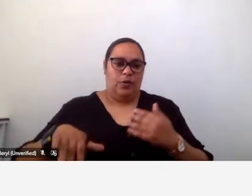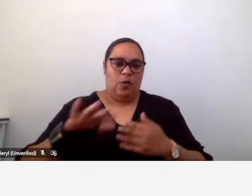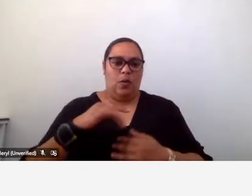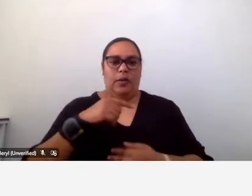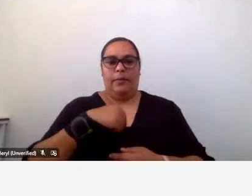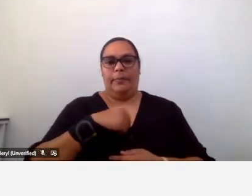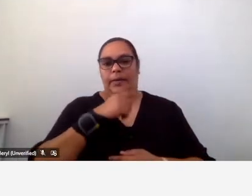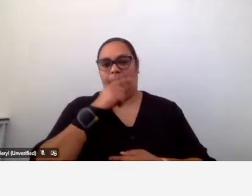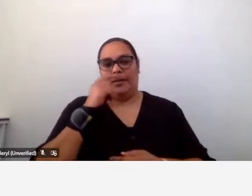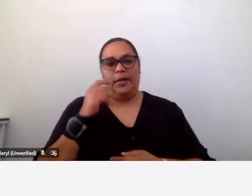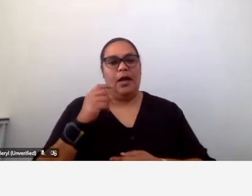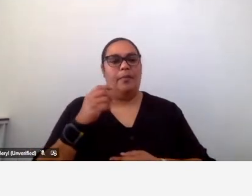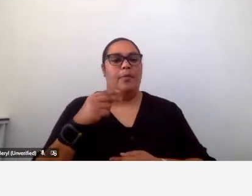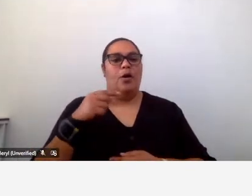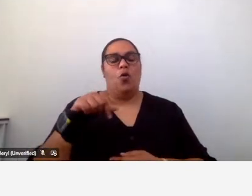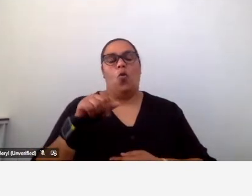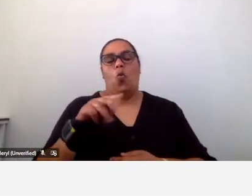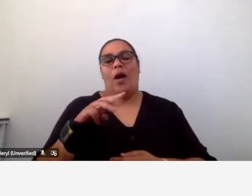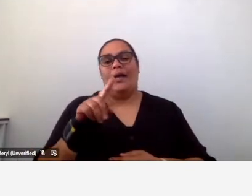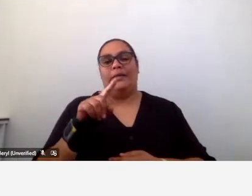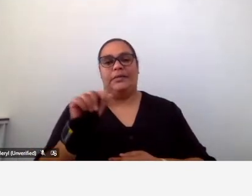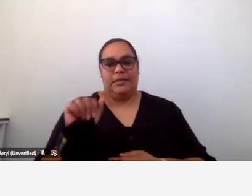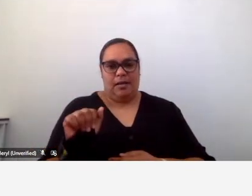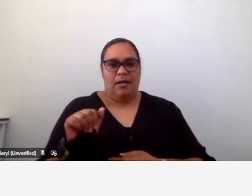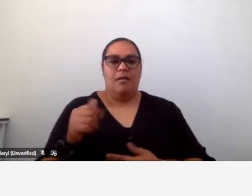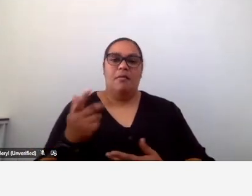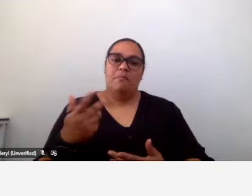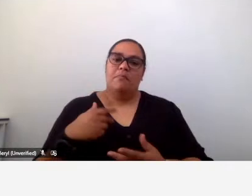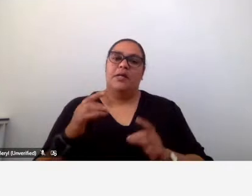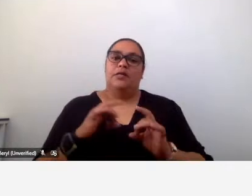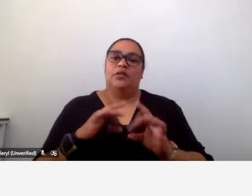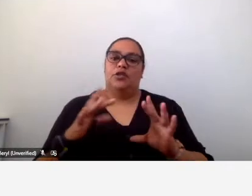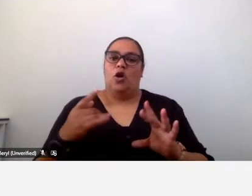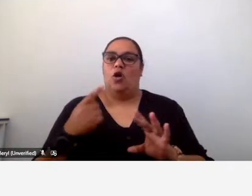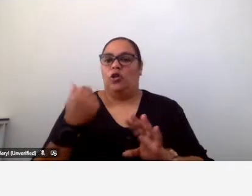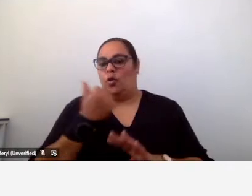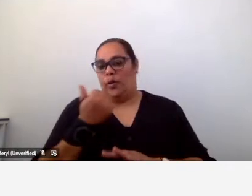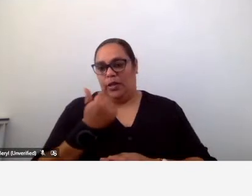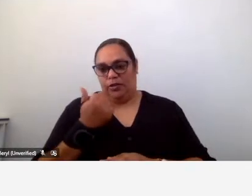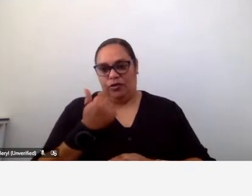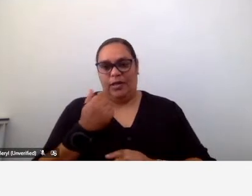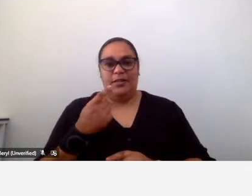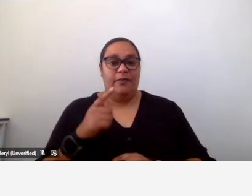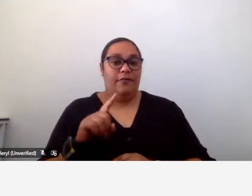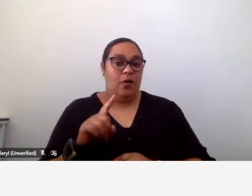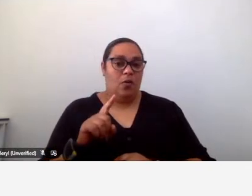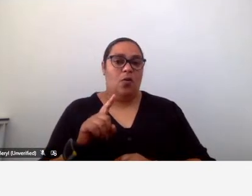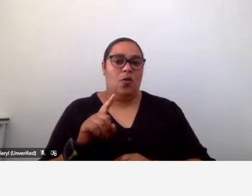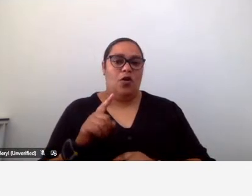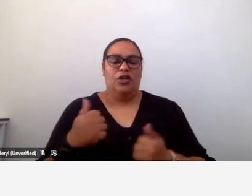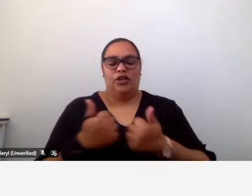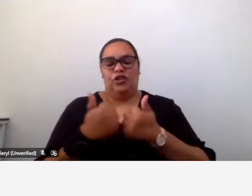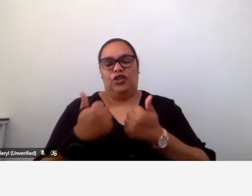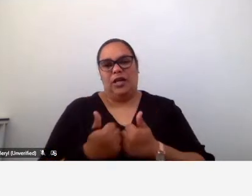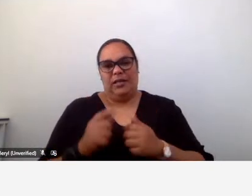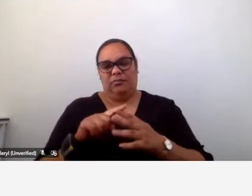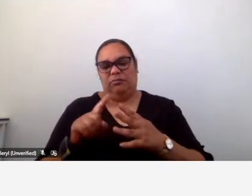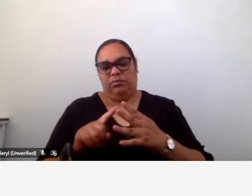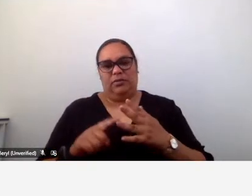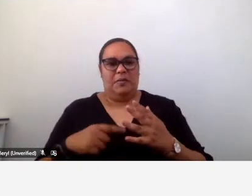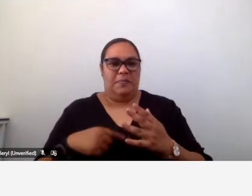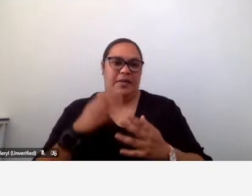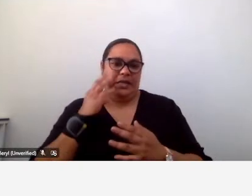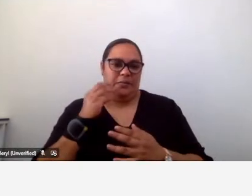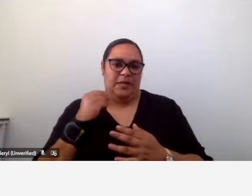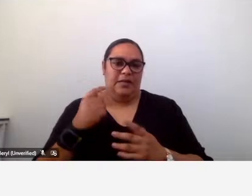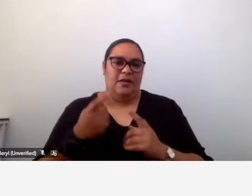I'm Chief Lungelo Nokwaza. Let me start by apologizing for the challenges I've been facing